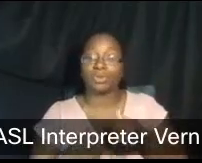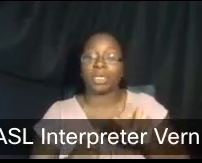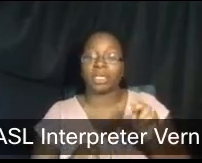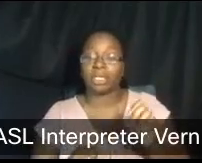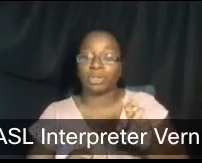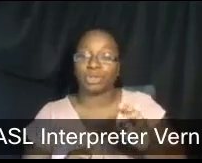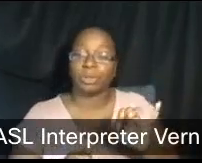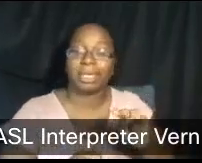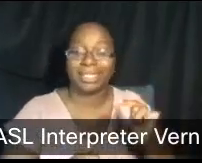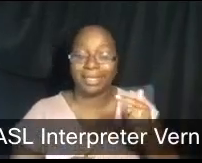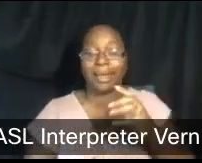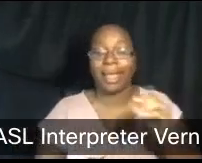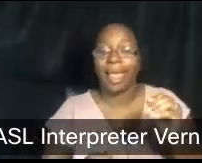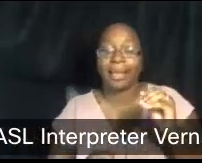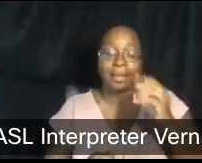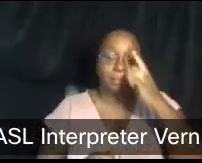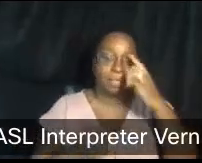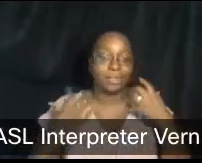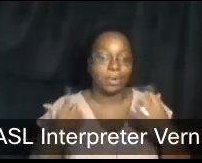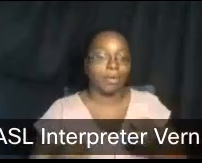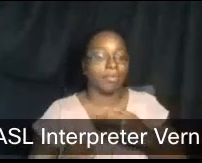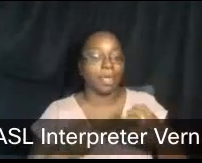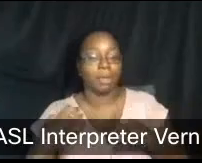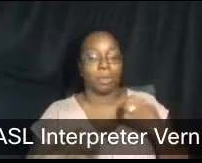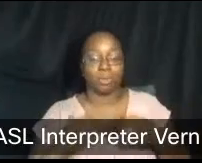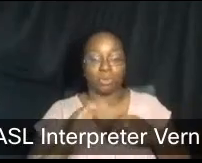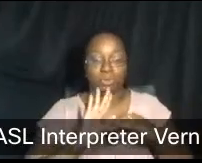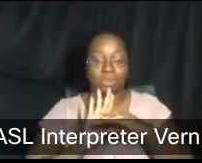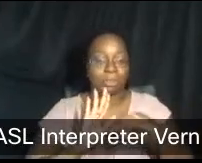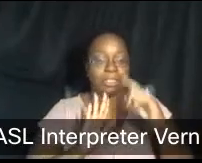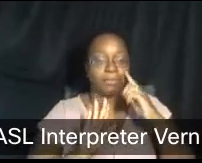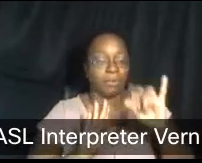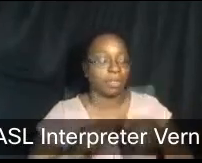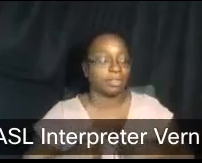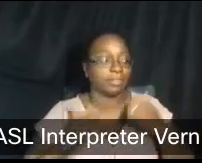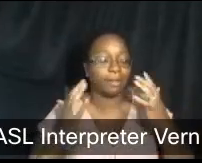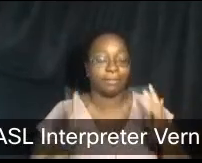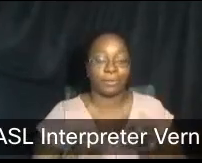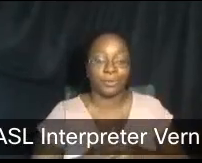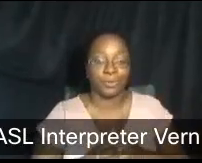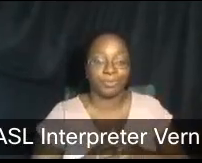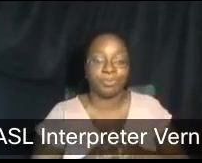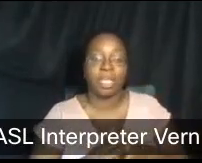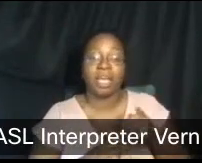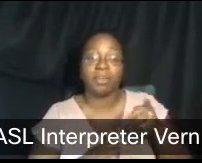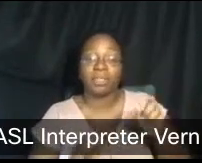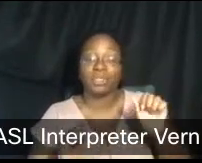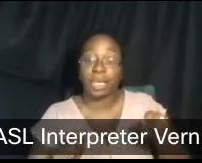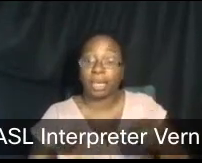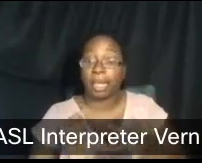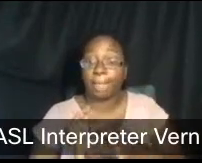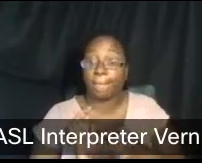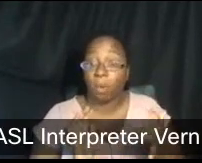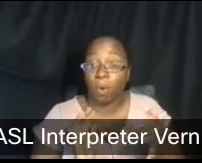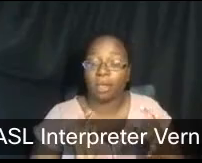in regards to the survivor's mental health. This can also jeopardize the parent-child attachment and